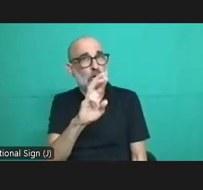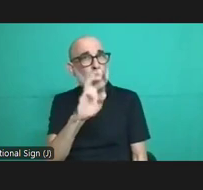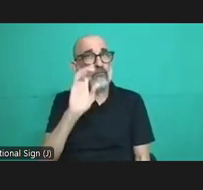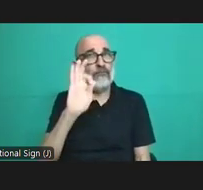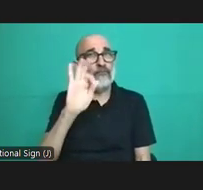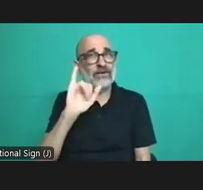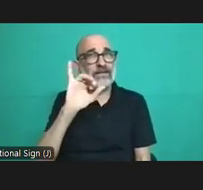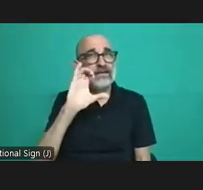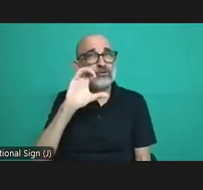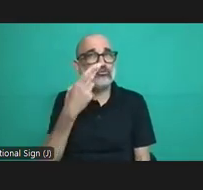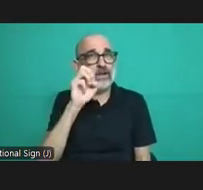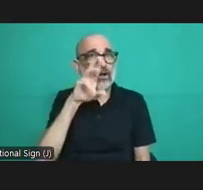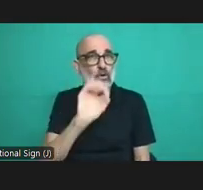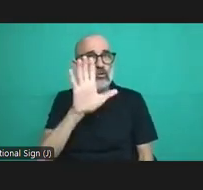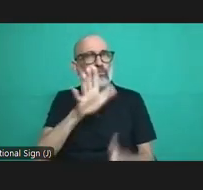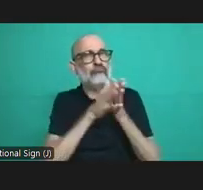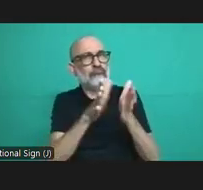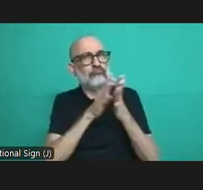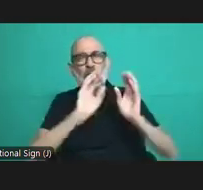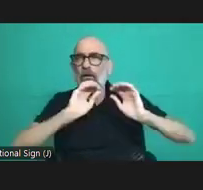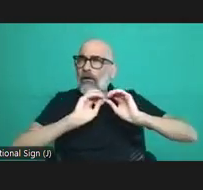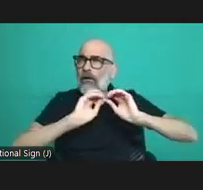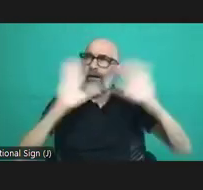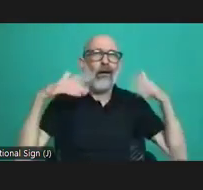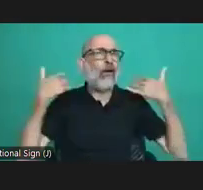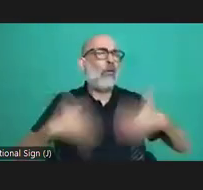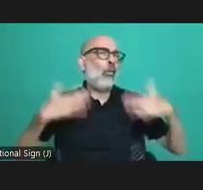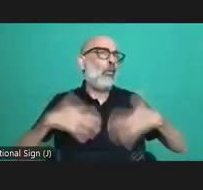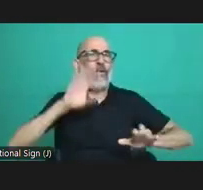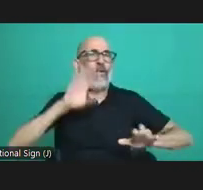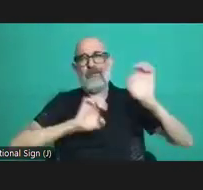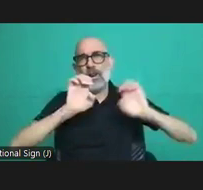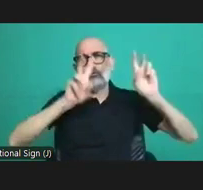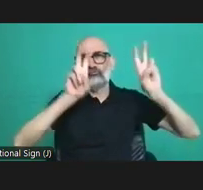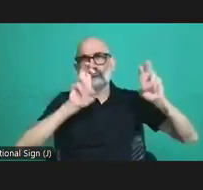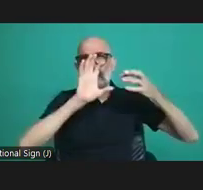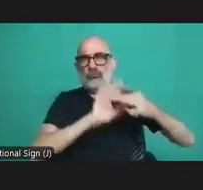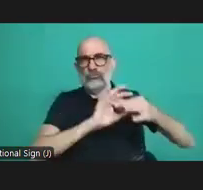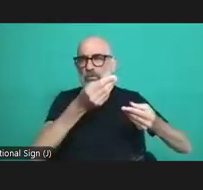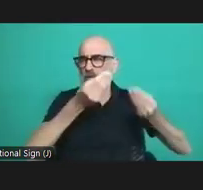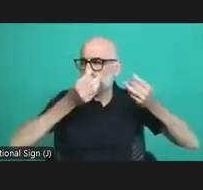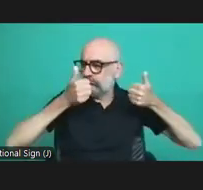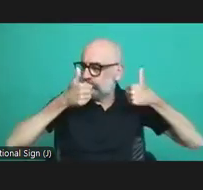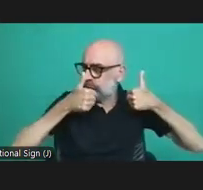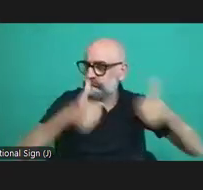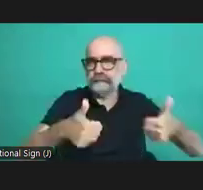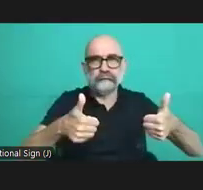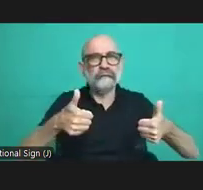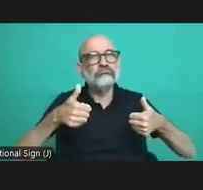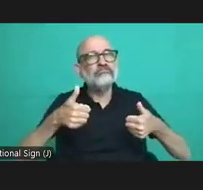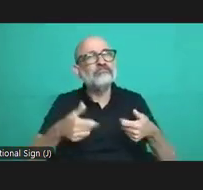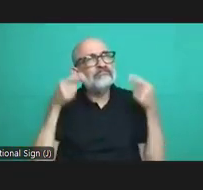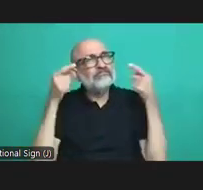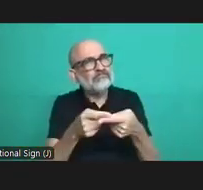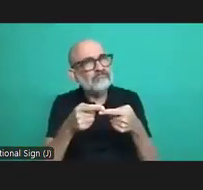is valuable, especially for Antigua and Barbuda, because it helps us to evaluate, well, it helped us to evaluate our public health system. And it highlighted